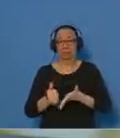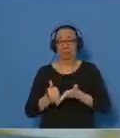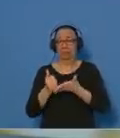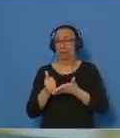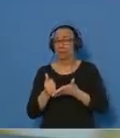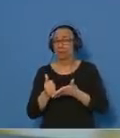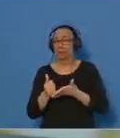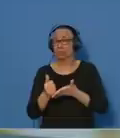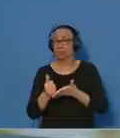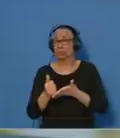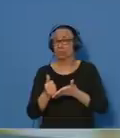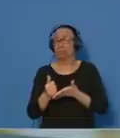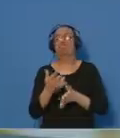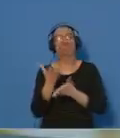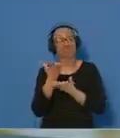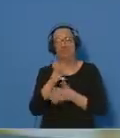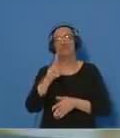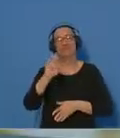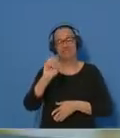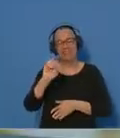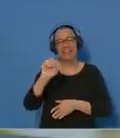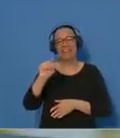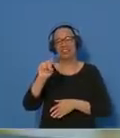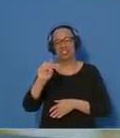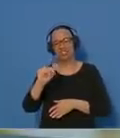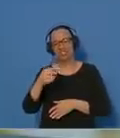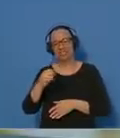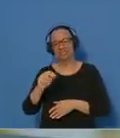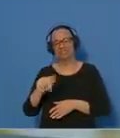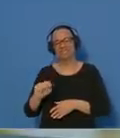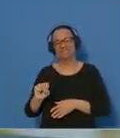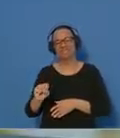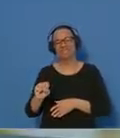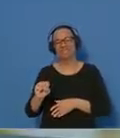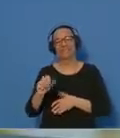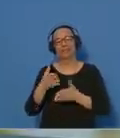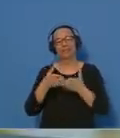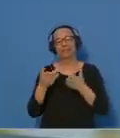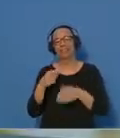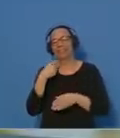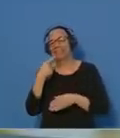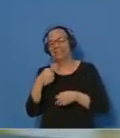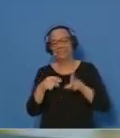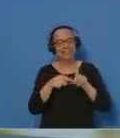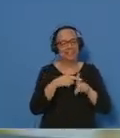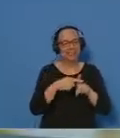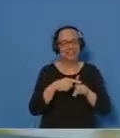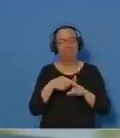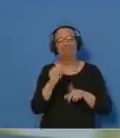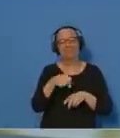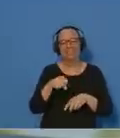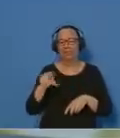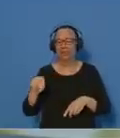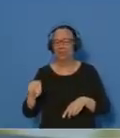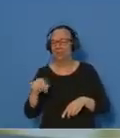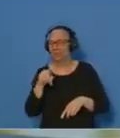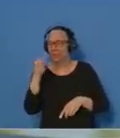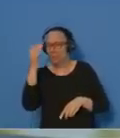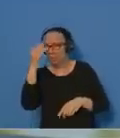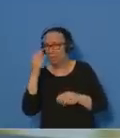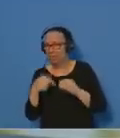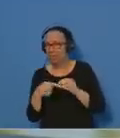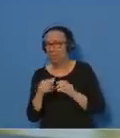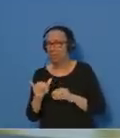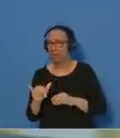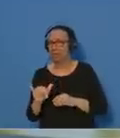some solution that's supposed to find out if it's yay or nay. They're having issues. Is that anything you might know